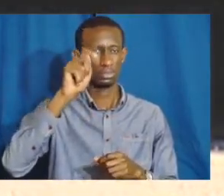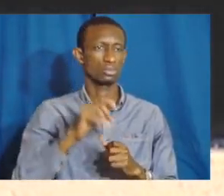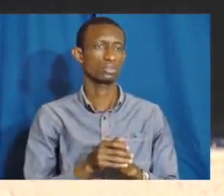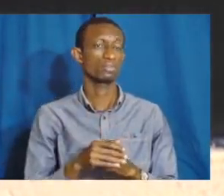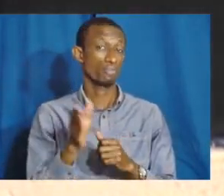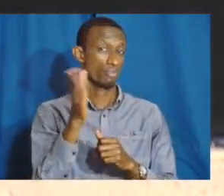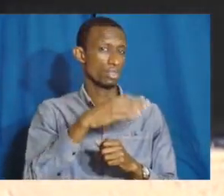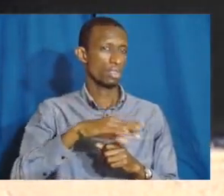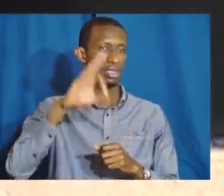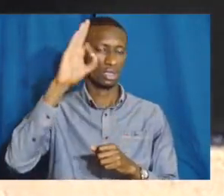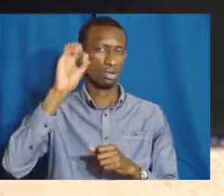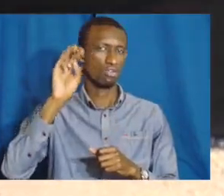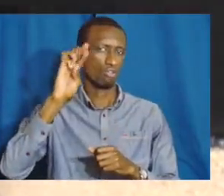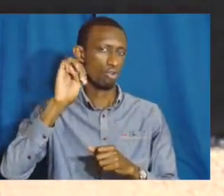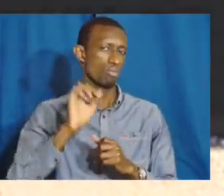form.